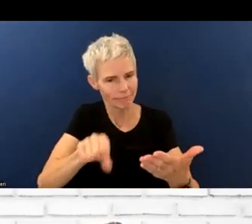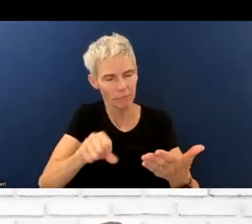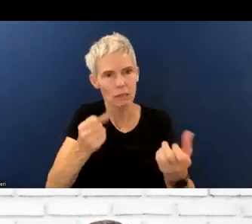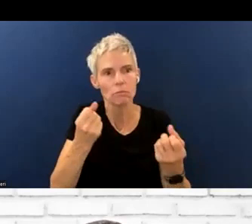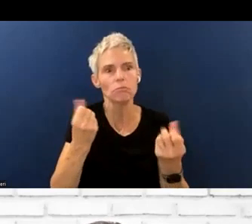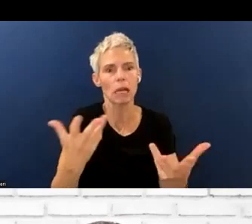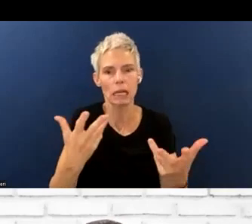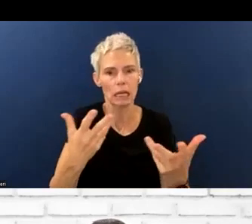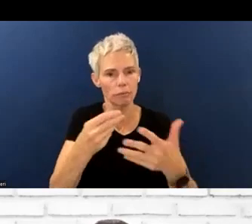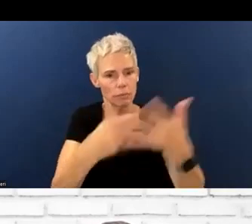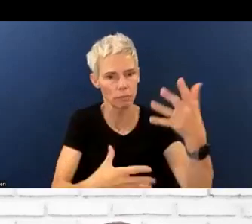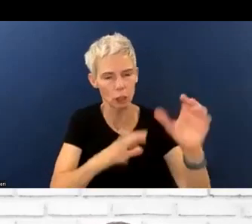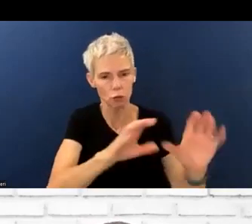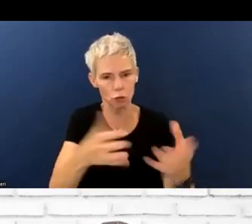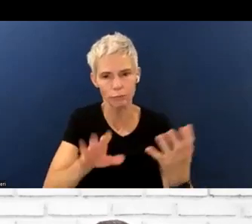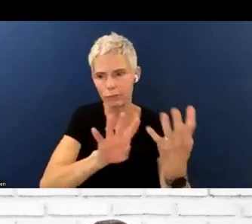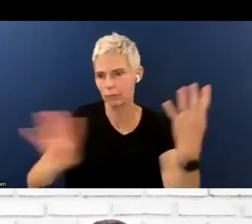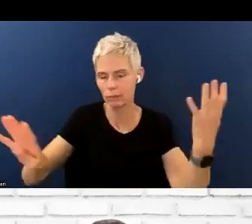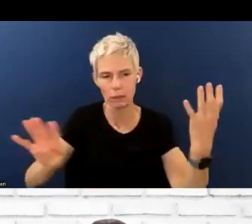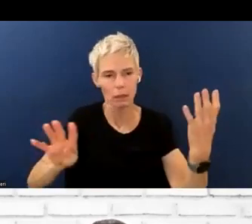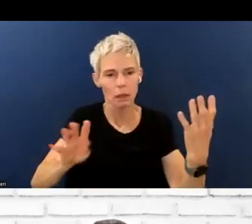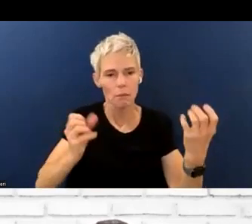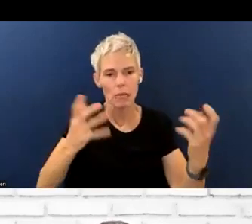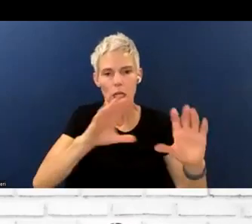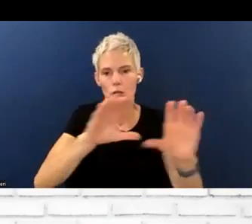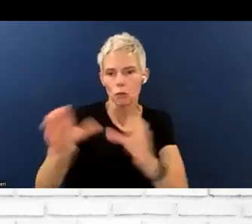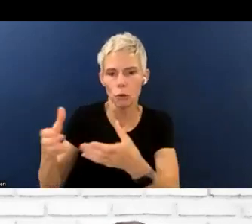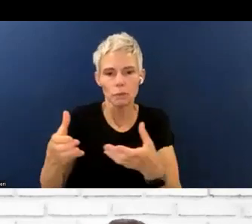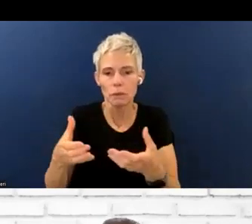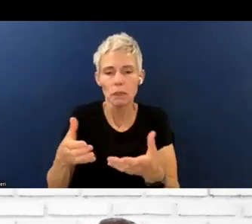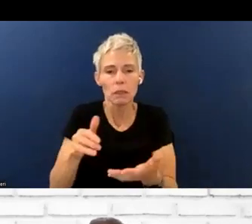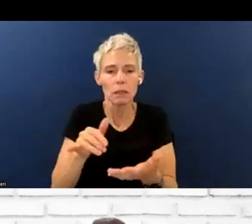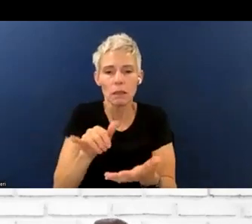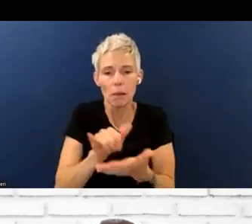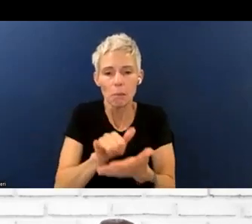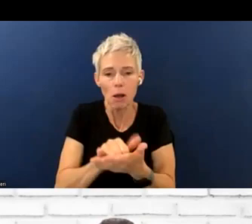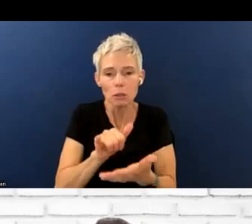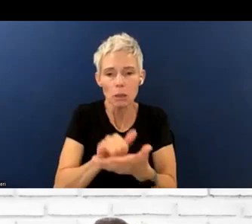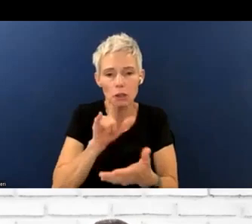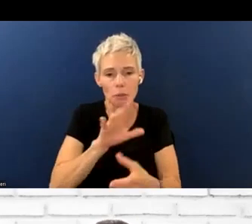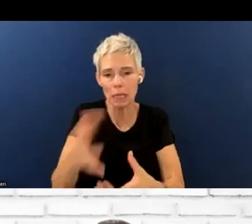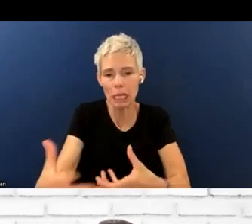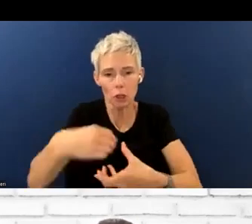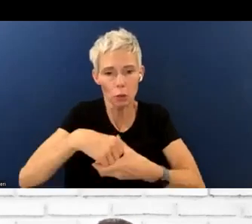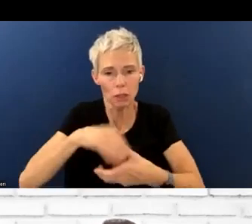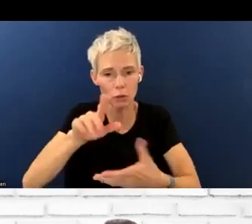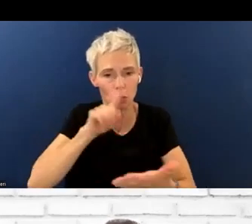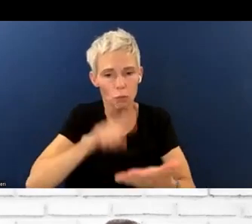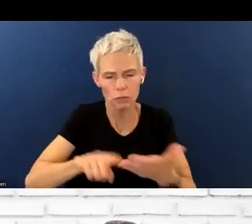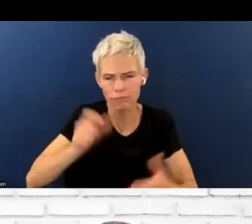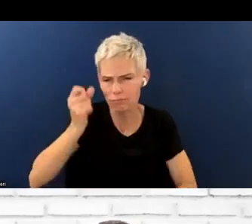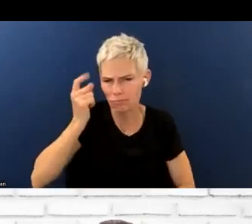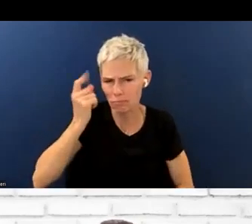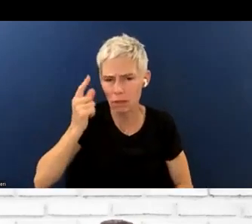of groups, not just neurodiverse, but also a number of other groups that couldn't possibly be put into the whole realm there. So that's understandable. But the